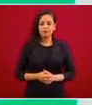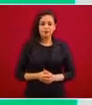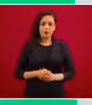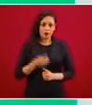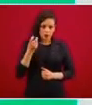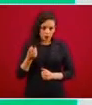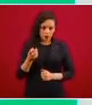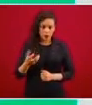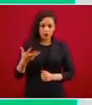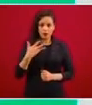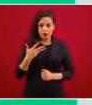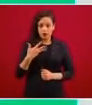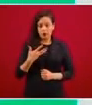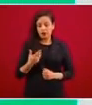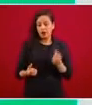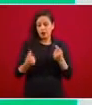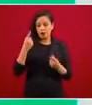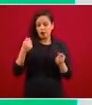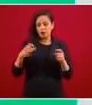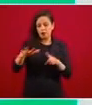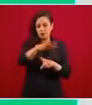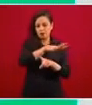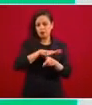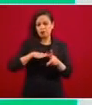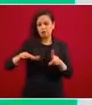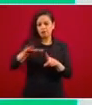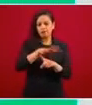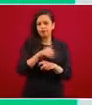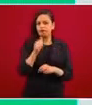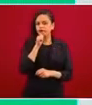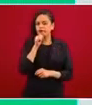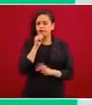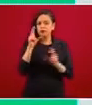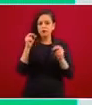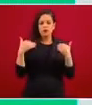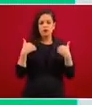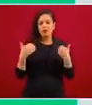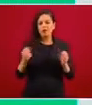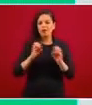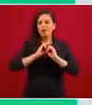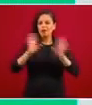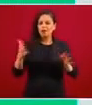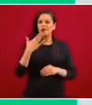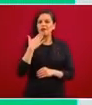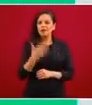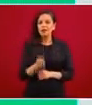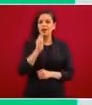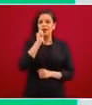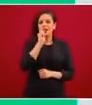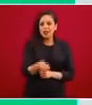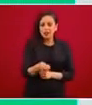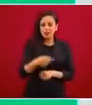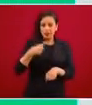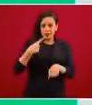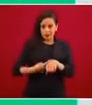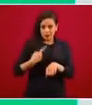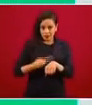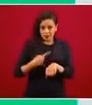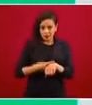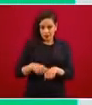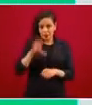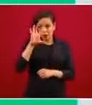he said, they told me I had pneumonia, and now you're telling me that I have COVID. And so